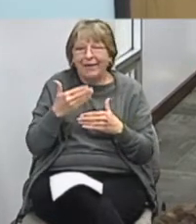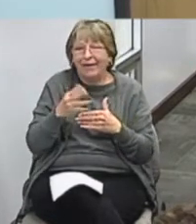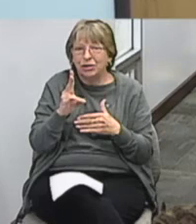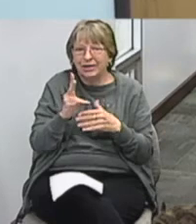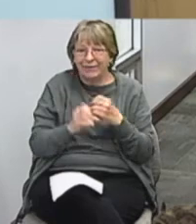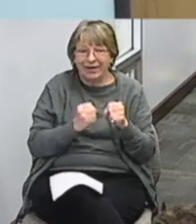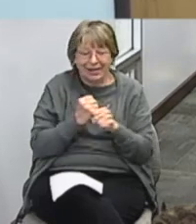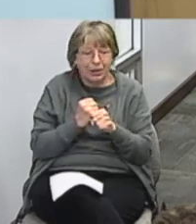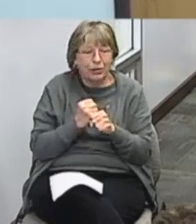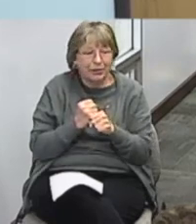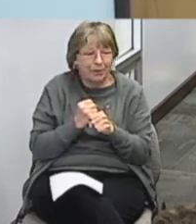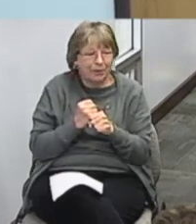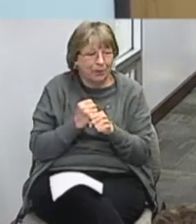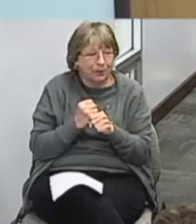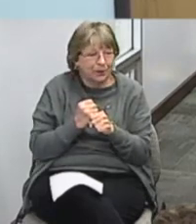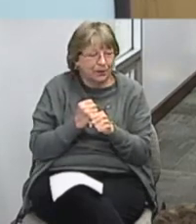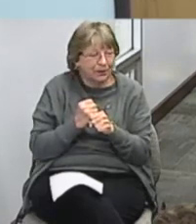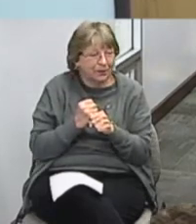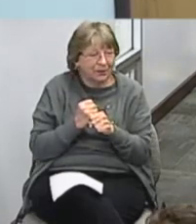years,